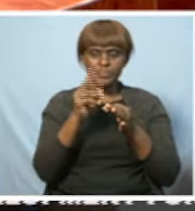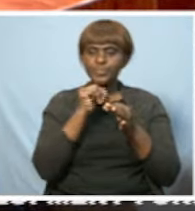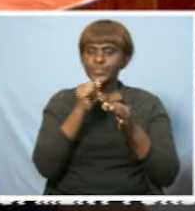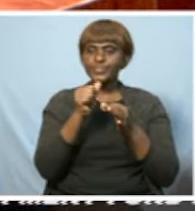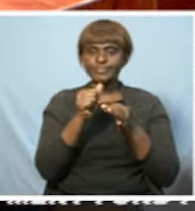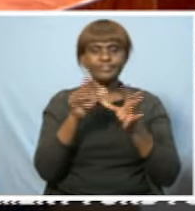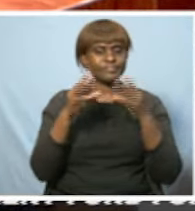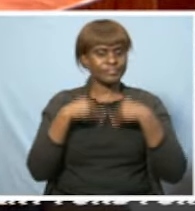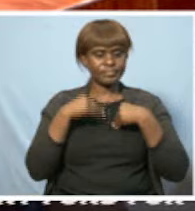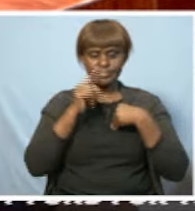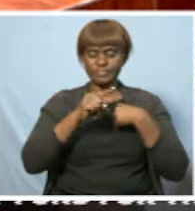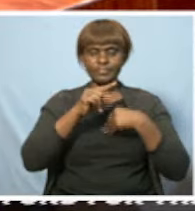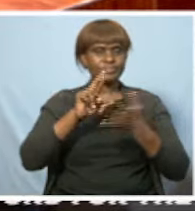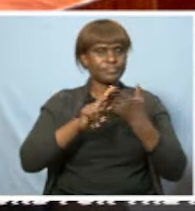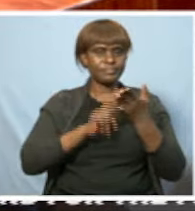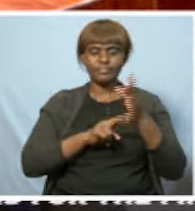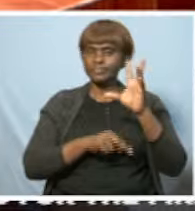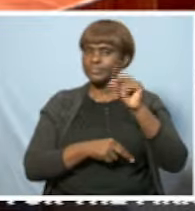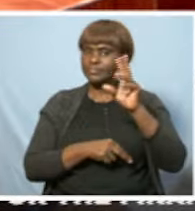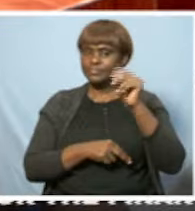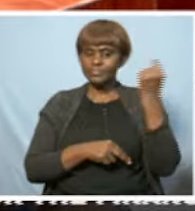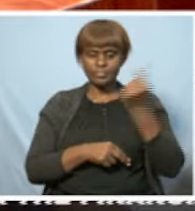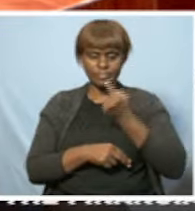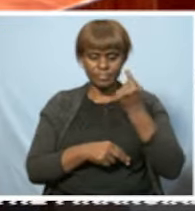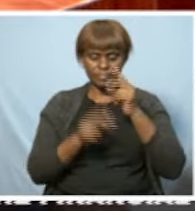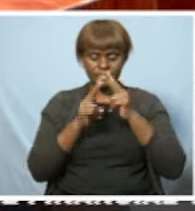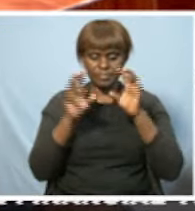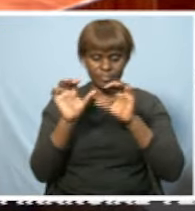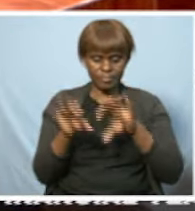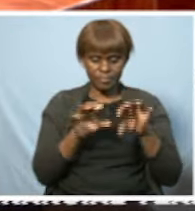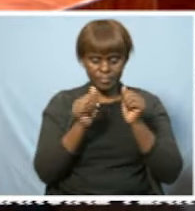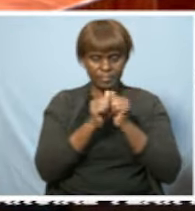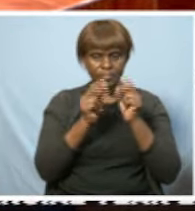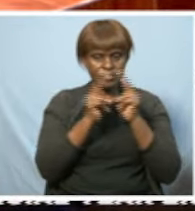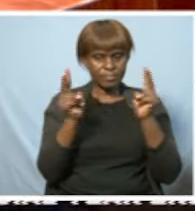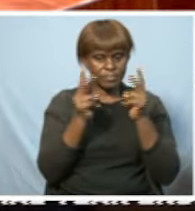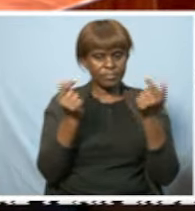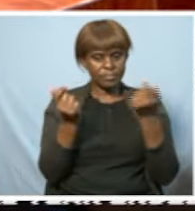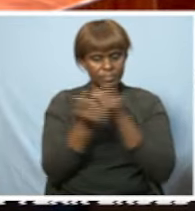admit this report. We only do so with those changes because